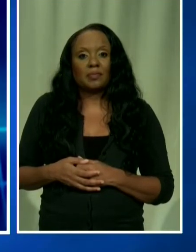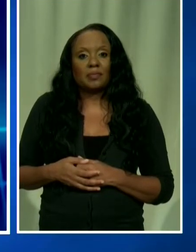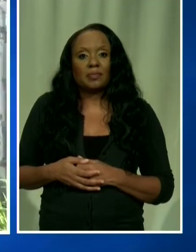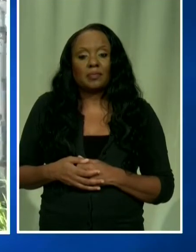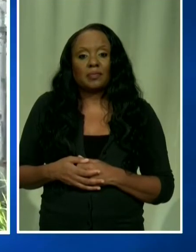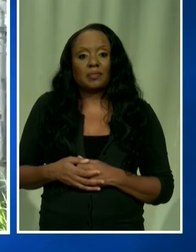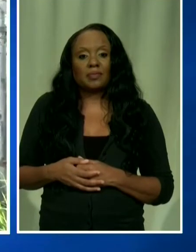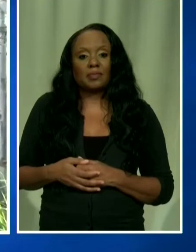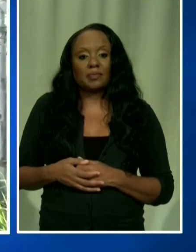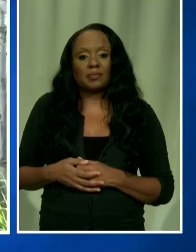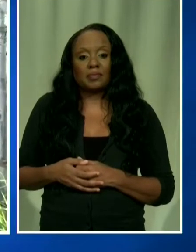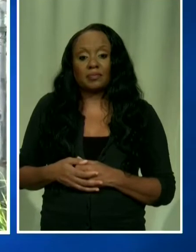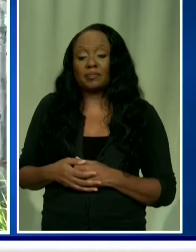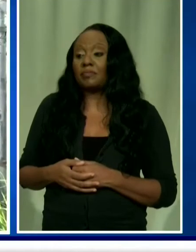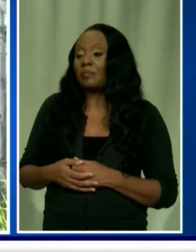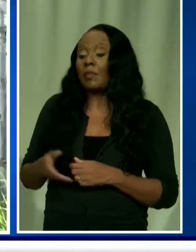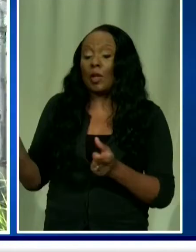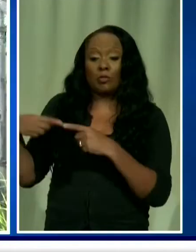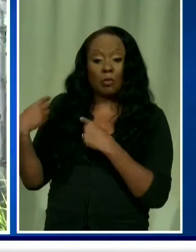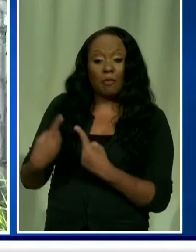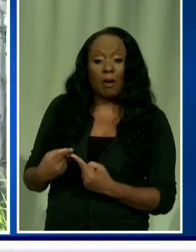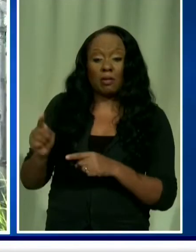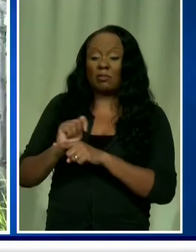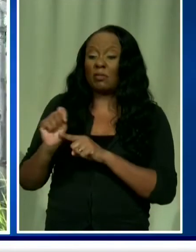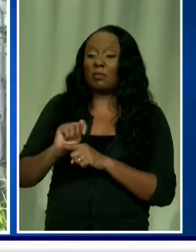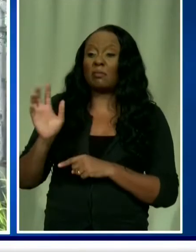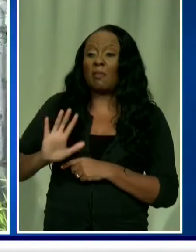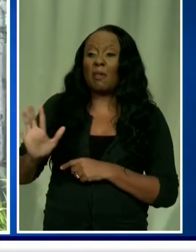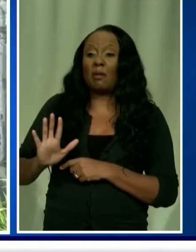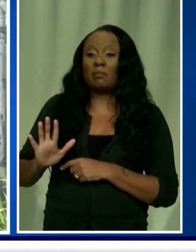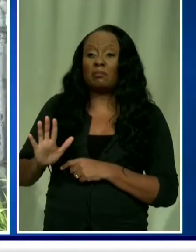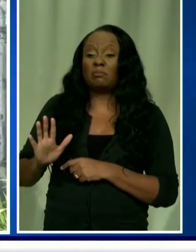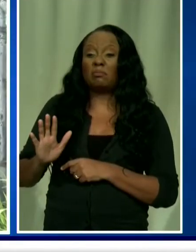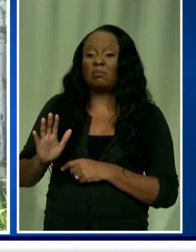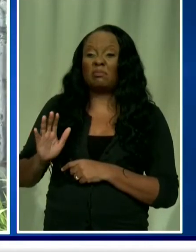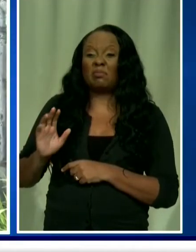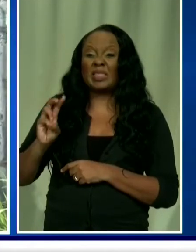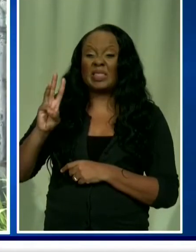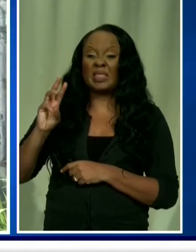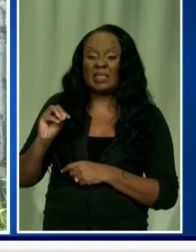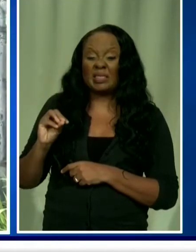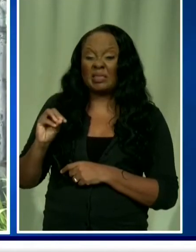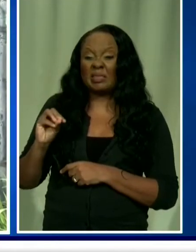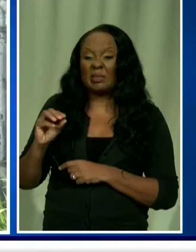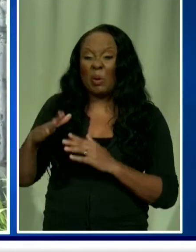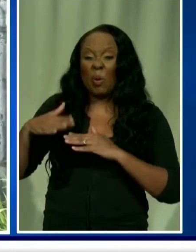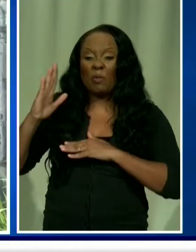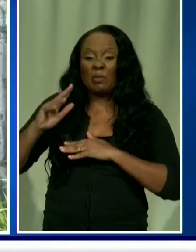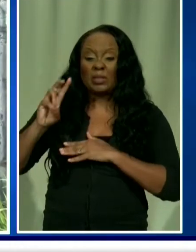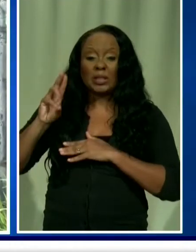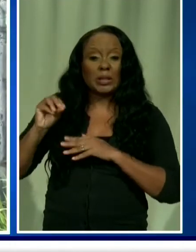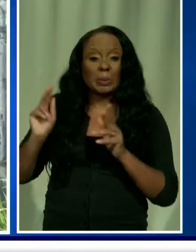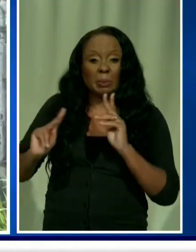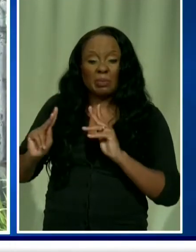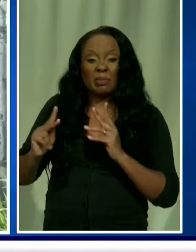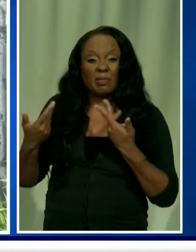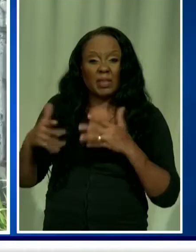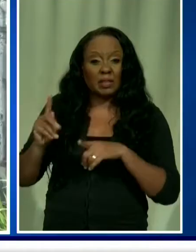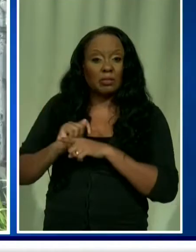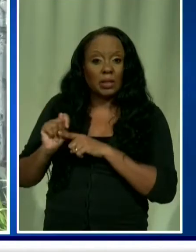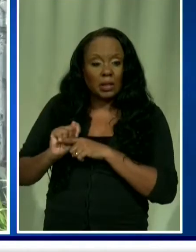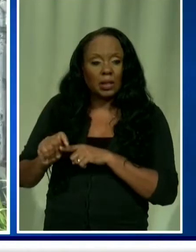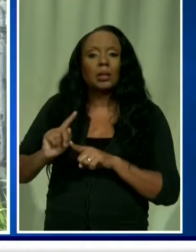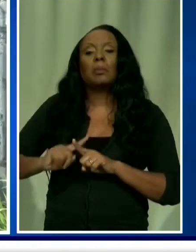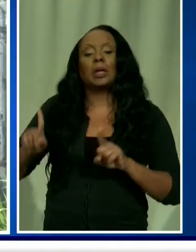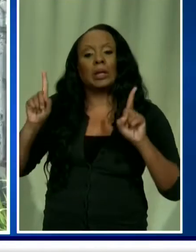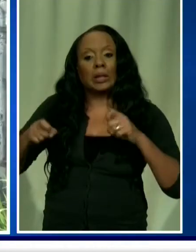The training that has been done so far, I think we have about 60-something people who are trained so far. What we have to do is find out how many